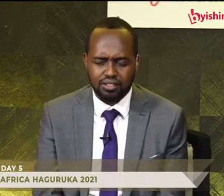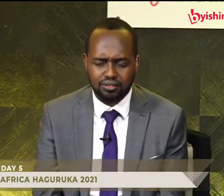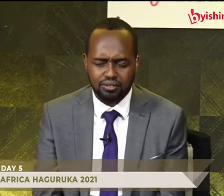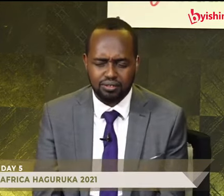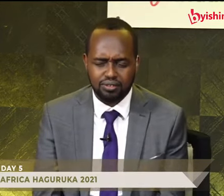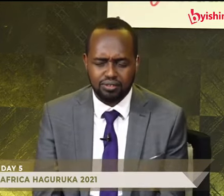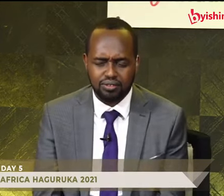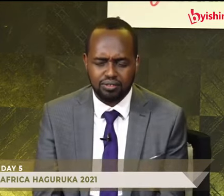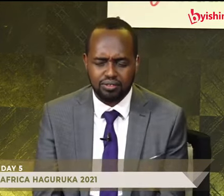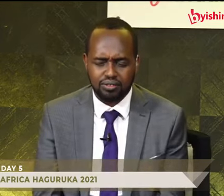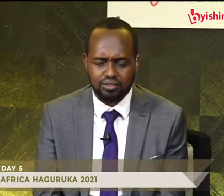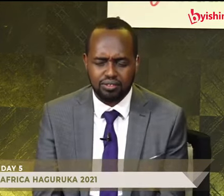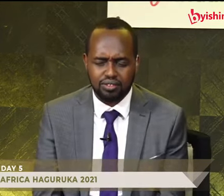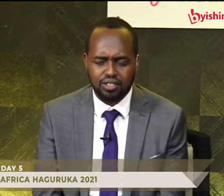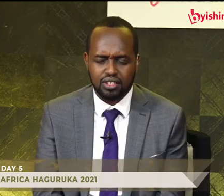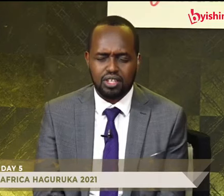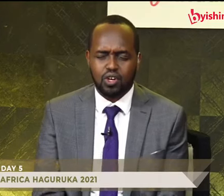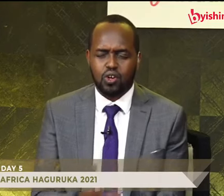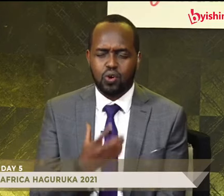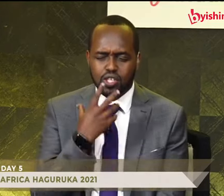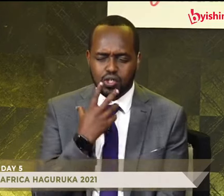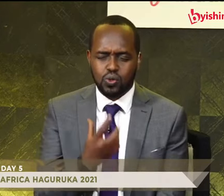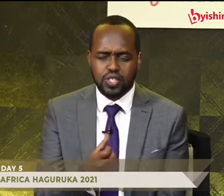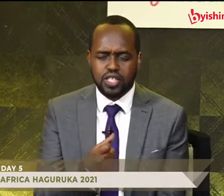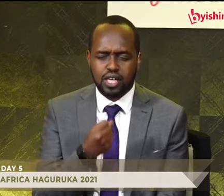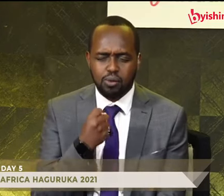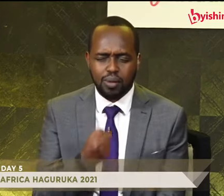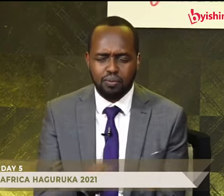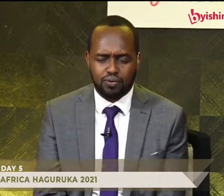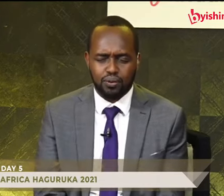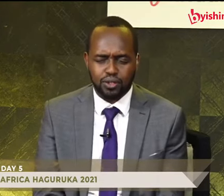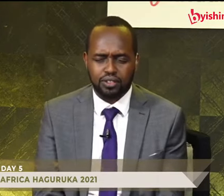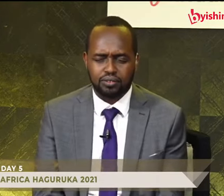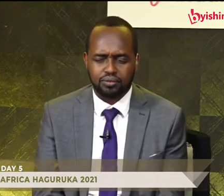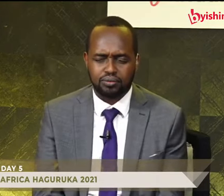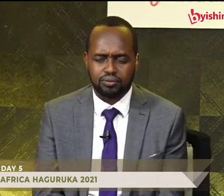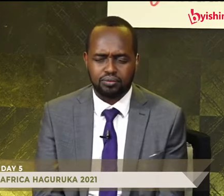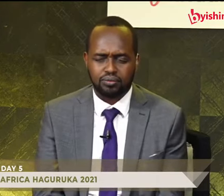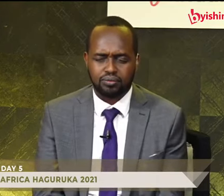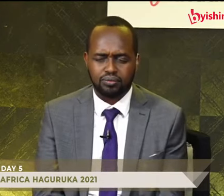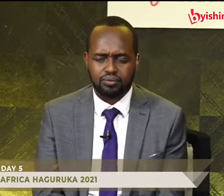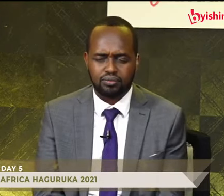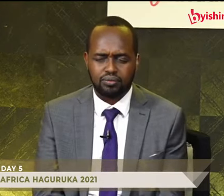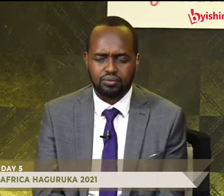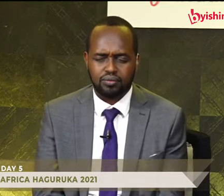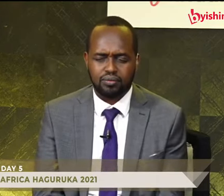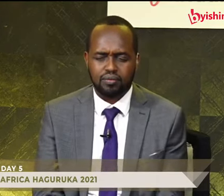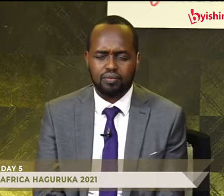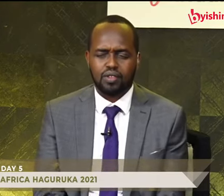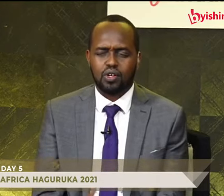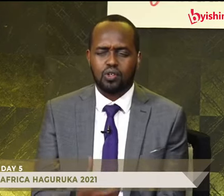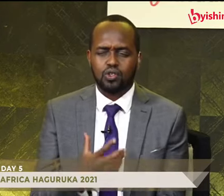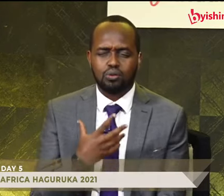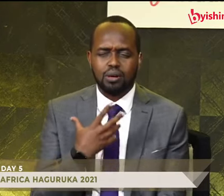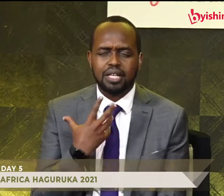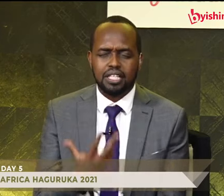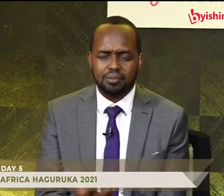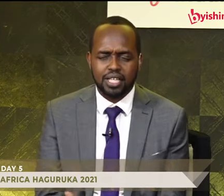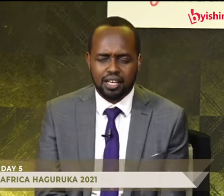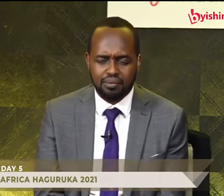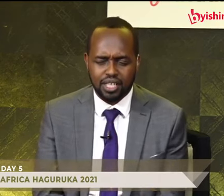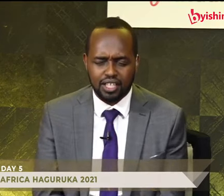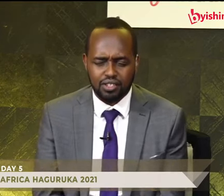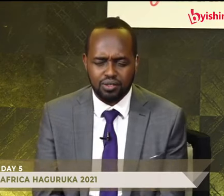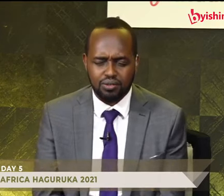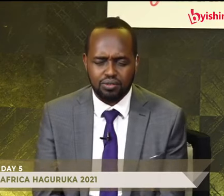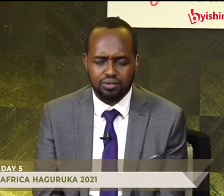karatuye. Je le confesse de ma bouche. Ko wazutse mu bapfuye. That you resurrected from the dead. Utubabarire